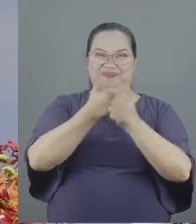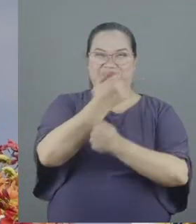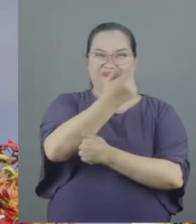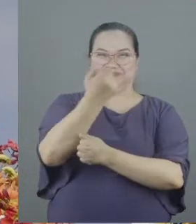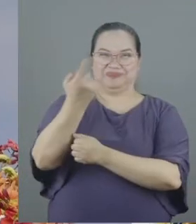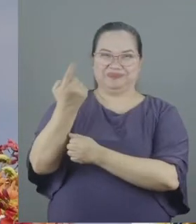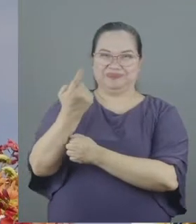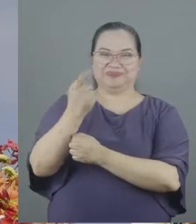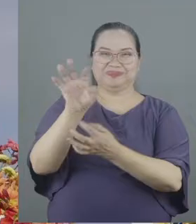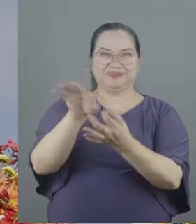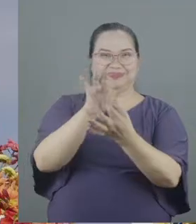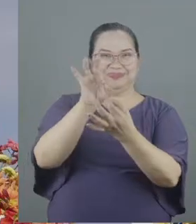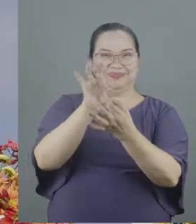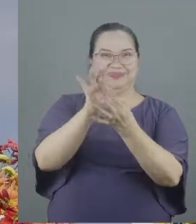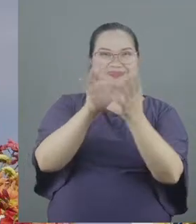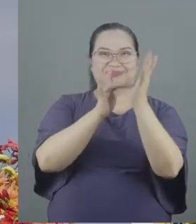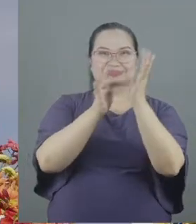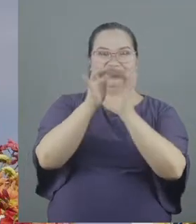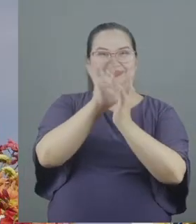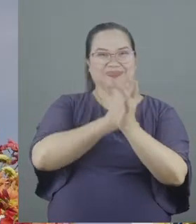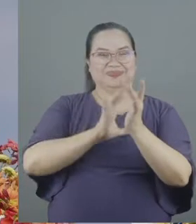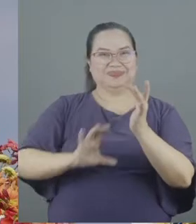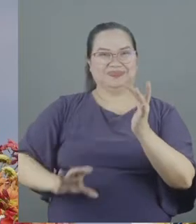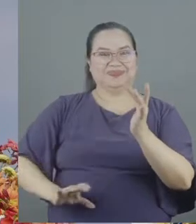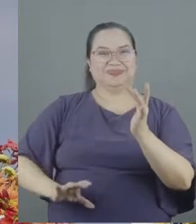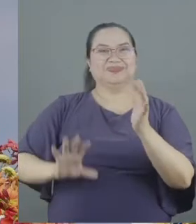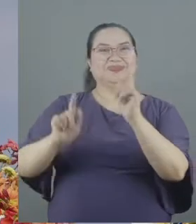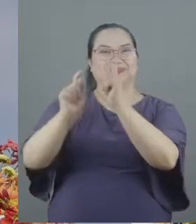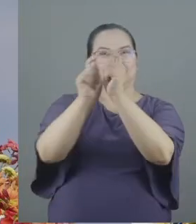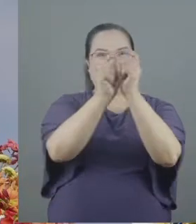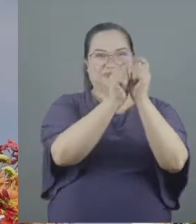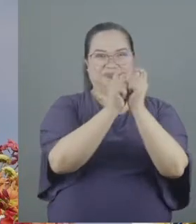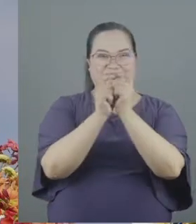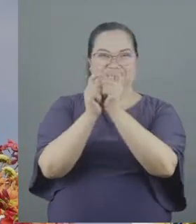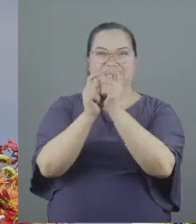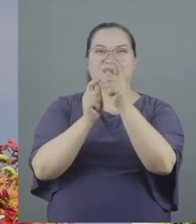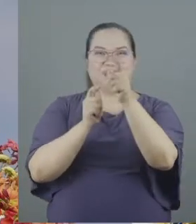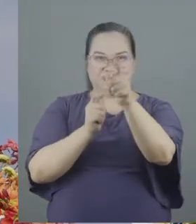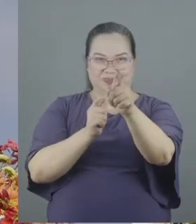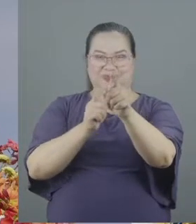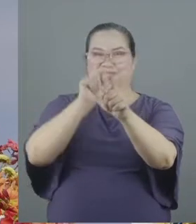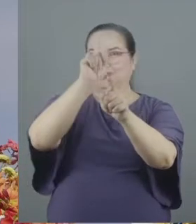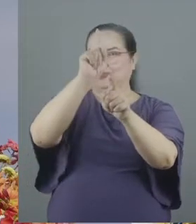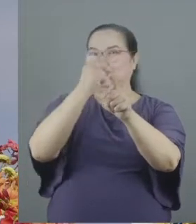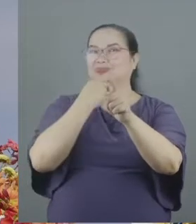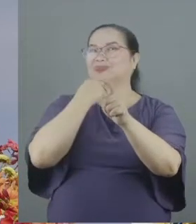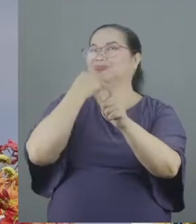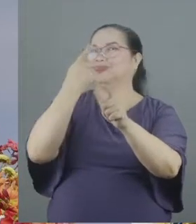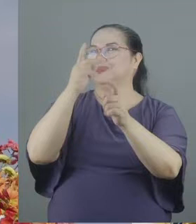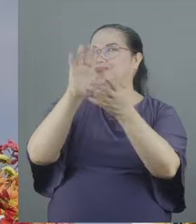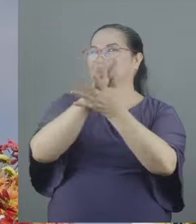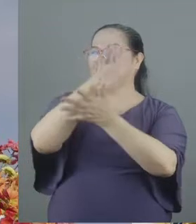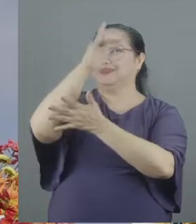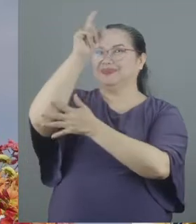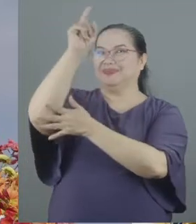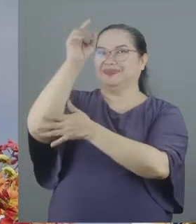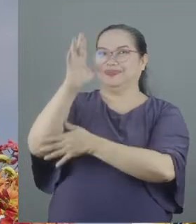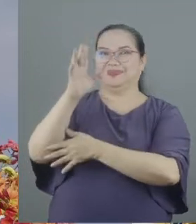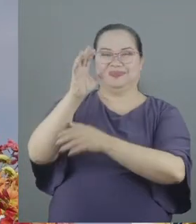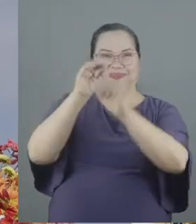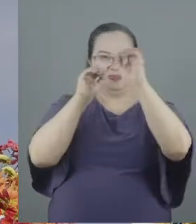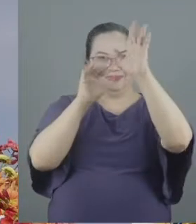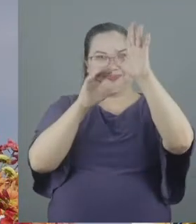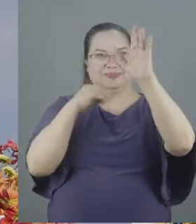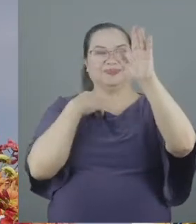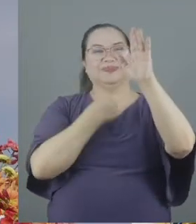in accord with Christ Jesus, that together you may with one voice glorify the God and Father of